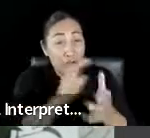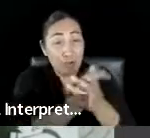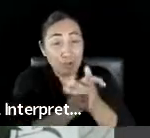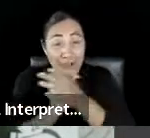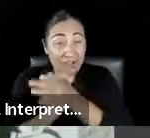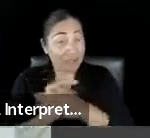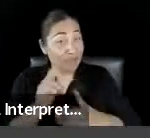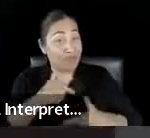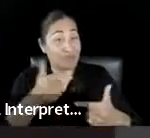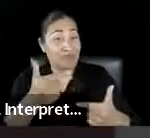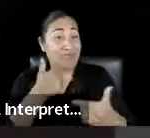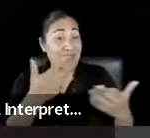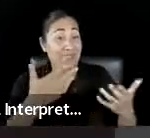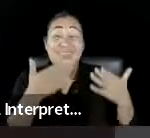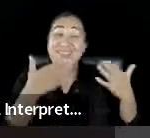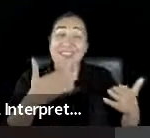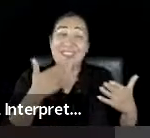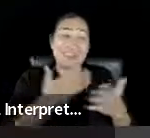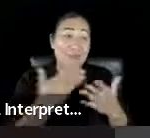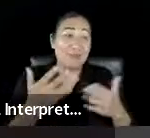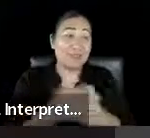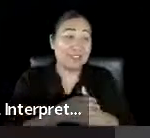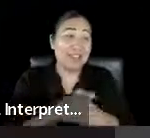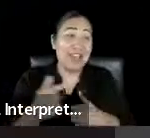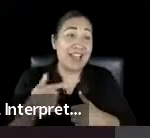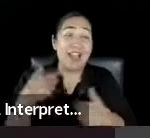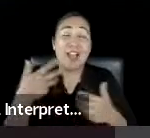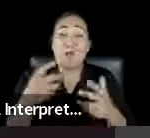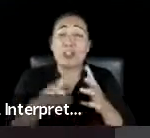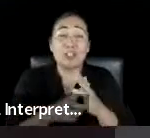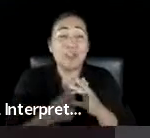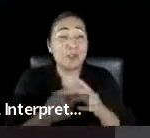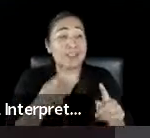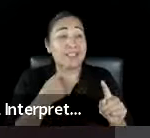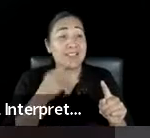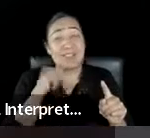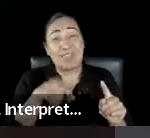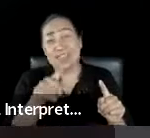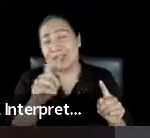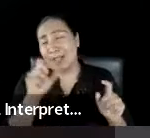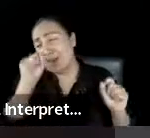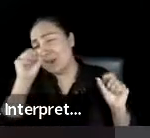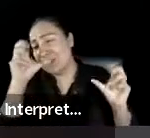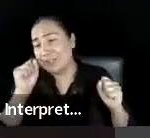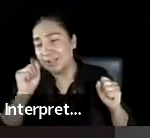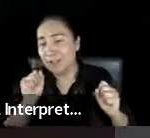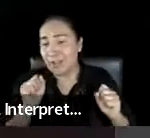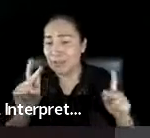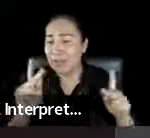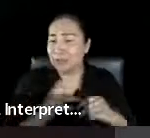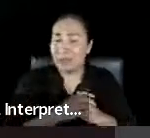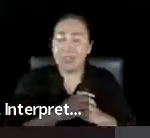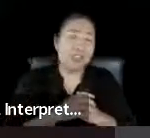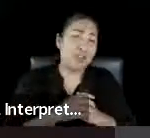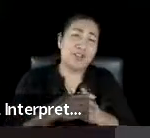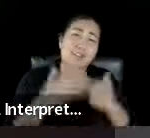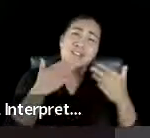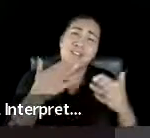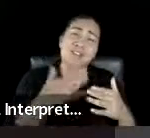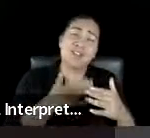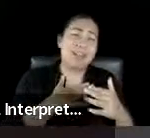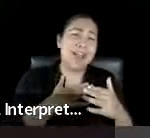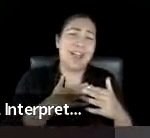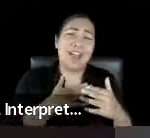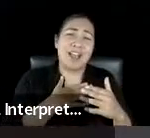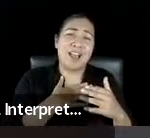so much. Yeah, thank you. I would like to start off by saying that this was an amazing opportunity. Thanks to my partner,